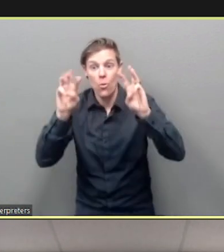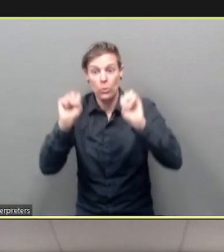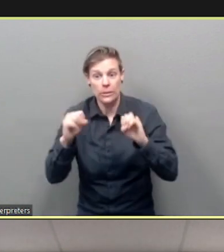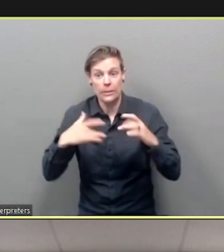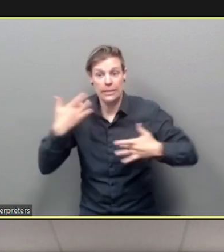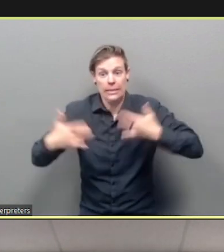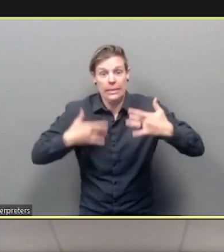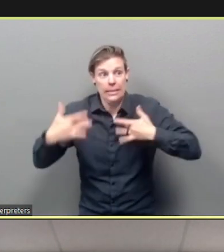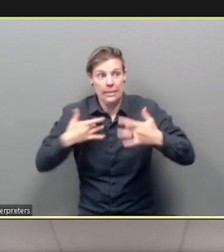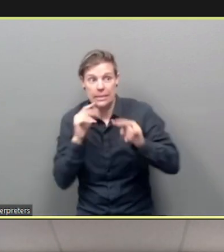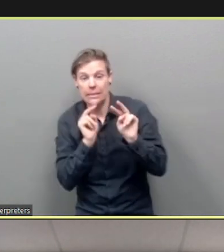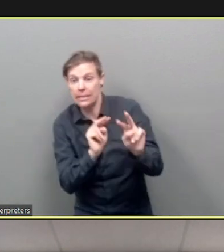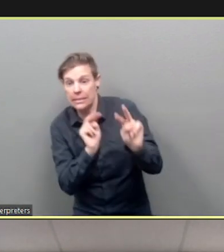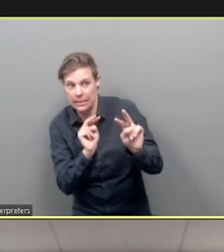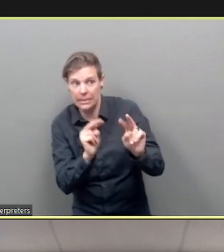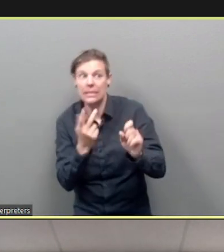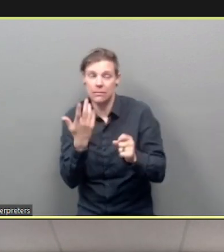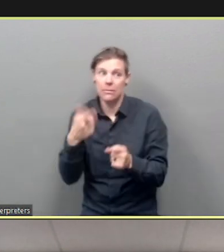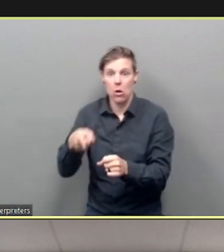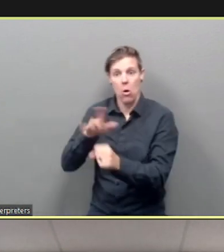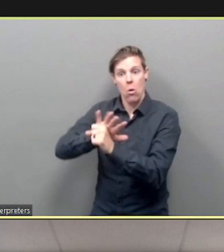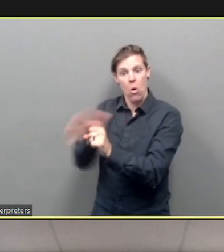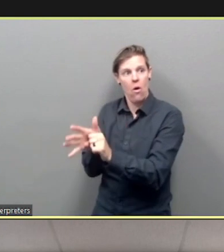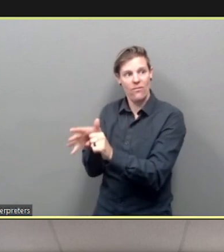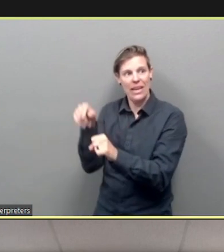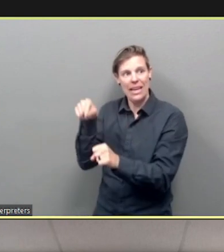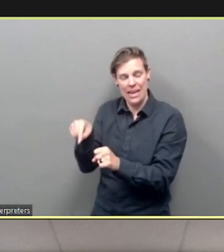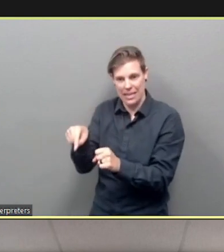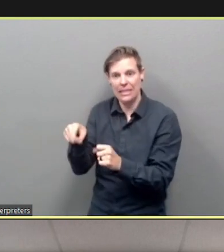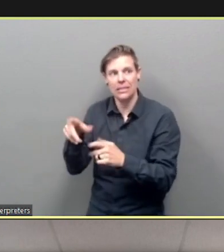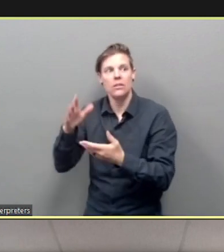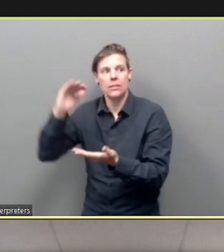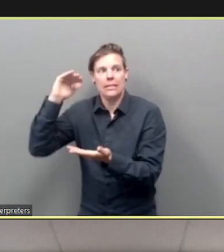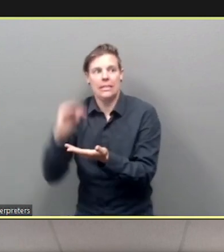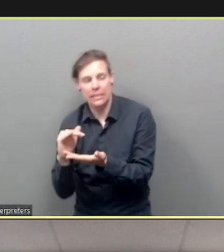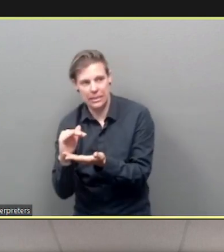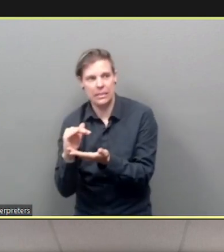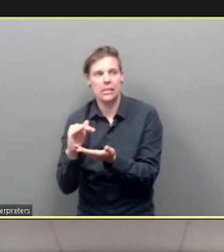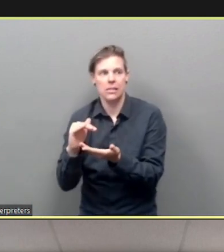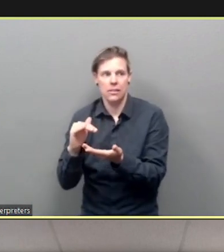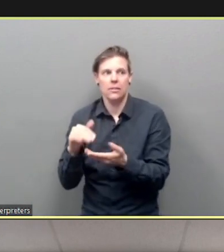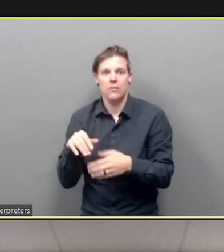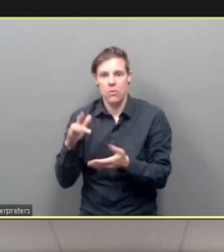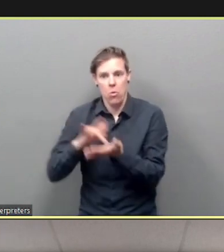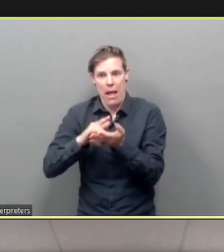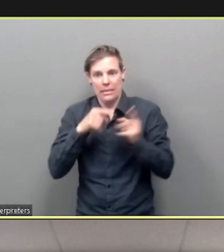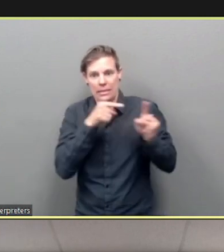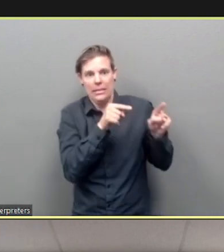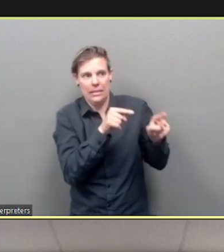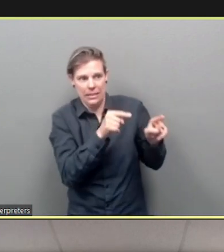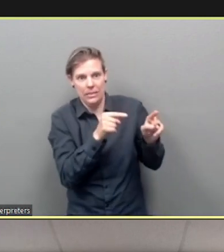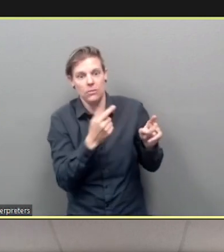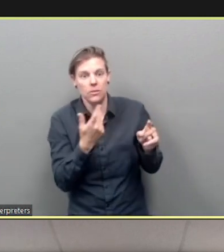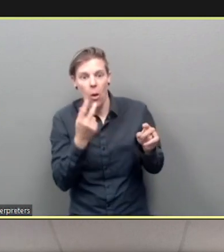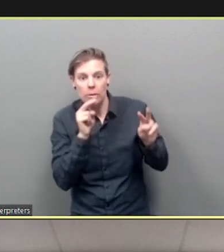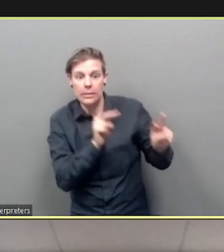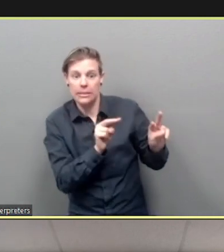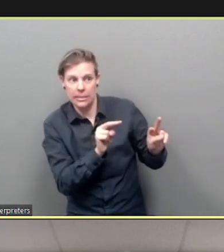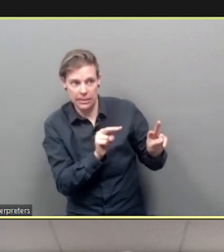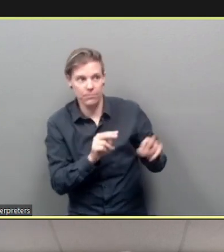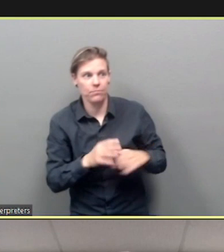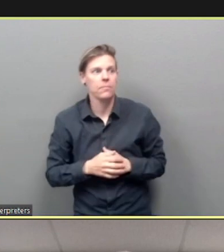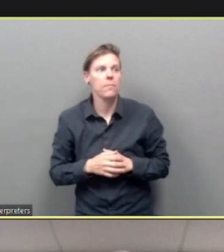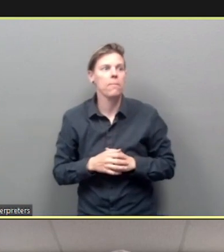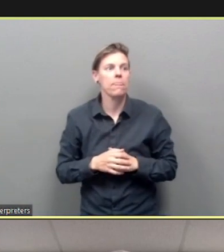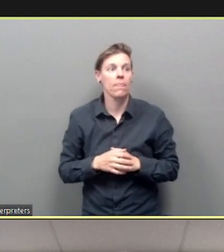be heavily based on these new drugs coming out. There's another class of drugs that I'll talk about